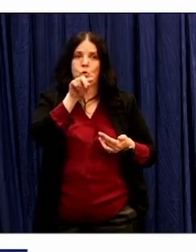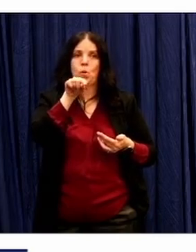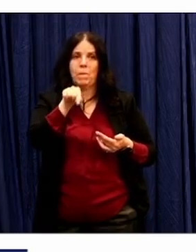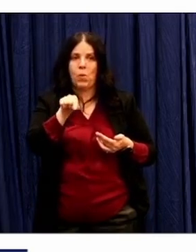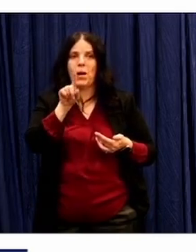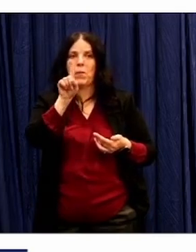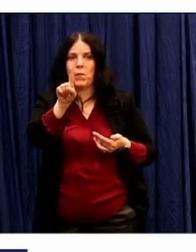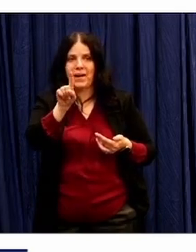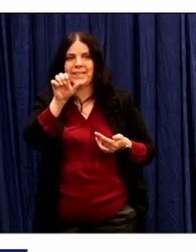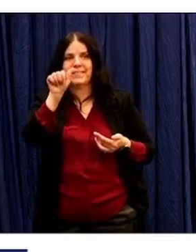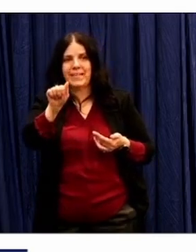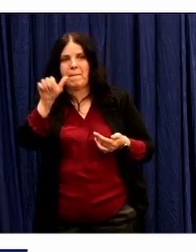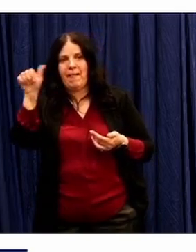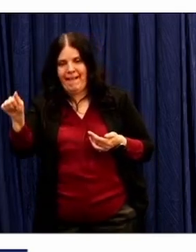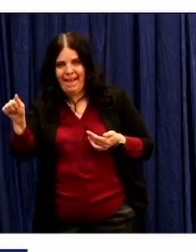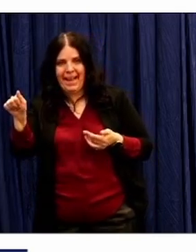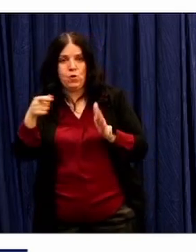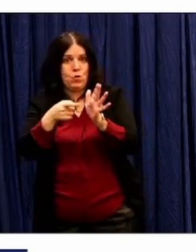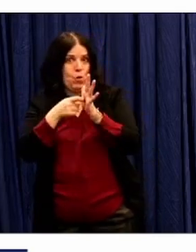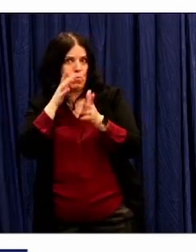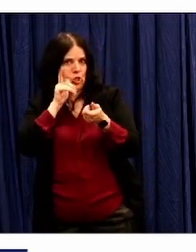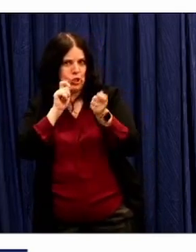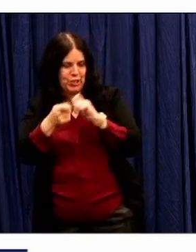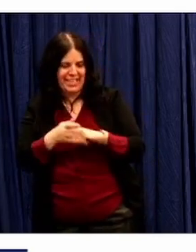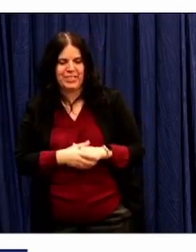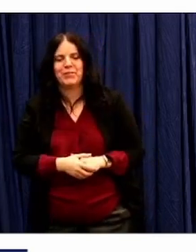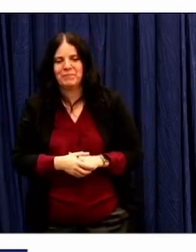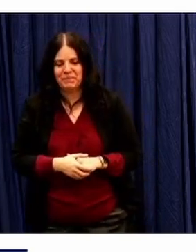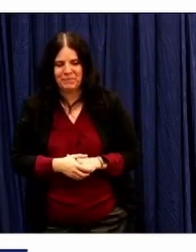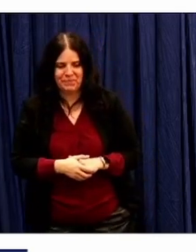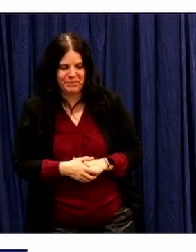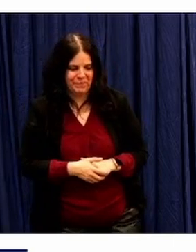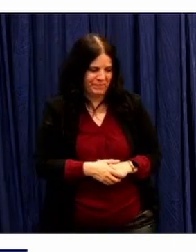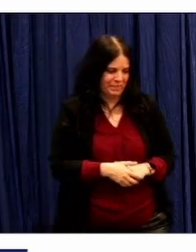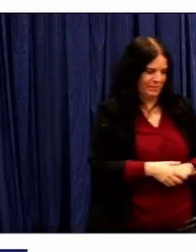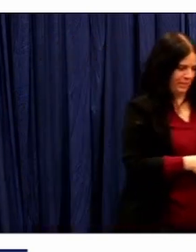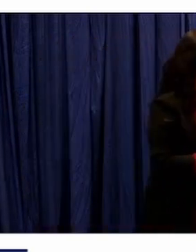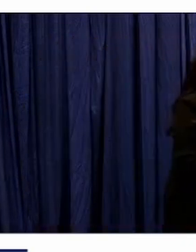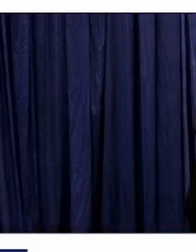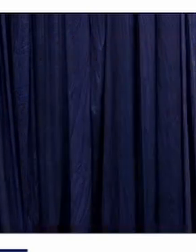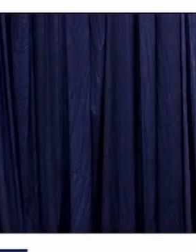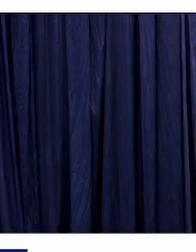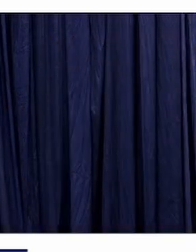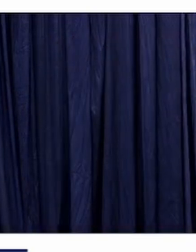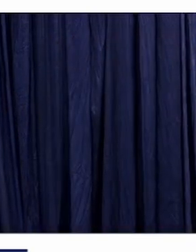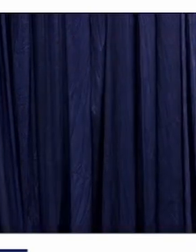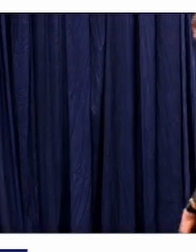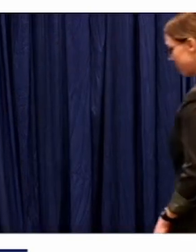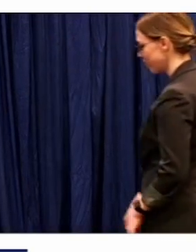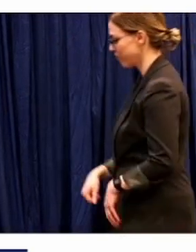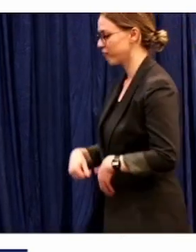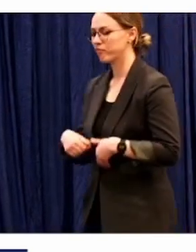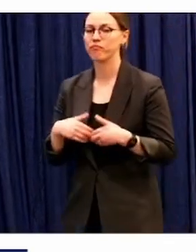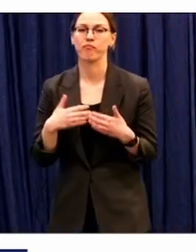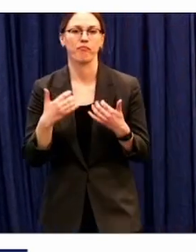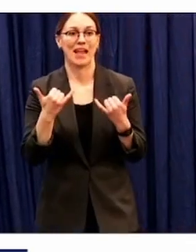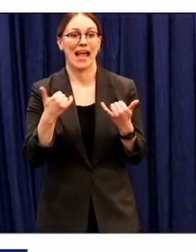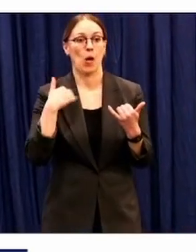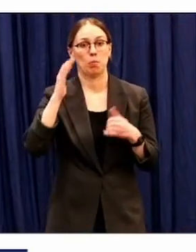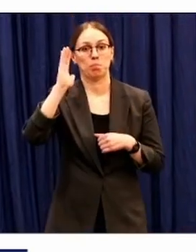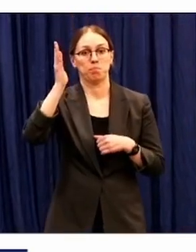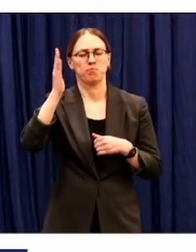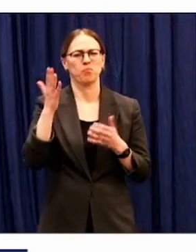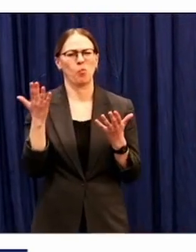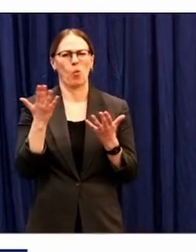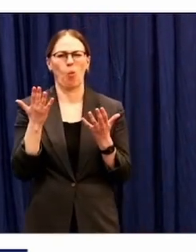All right, so we are going to start by talking about what is digital accessibility. So